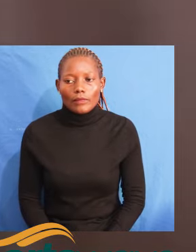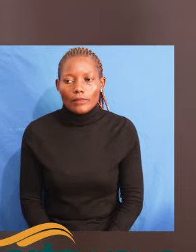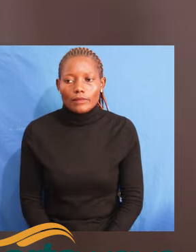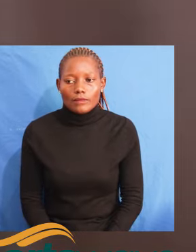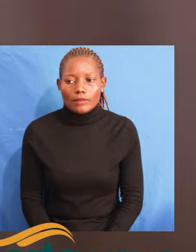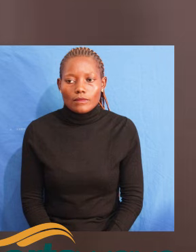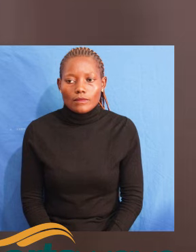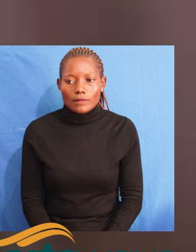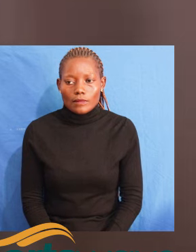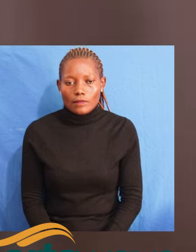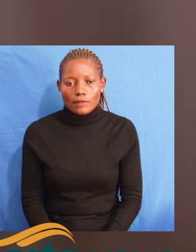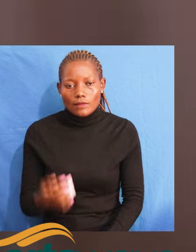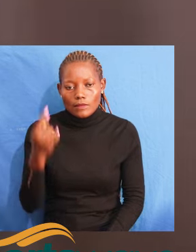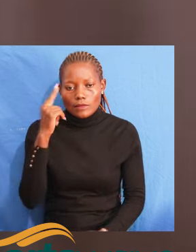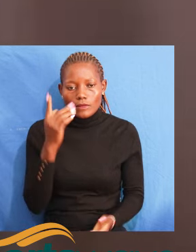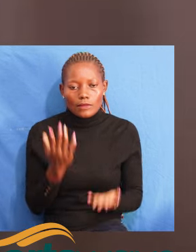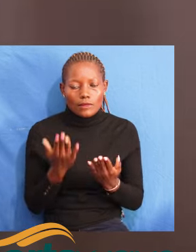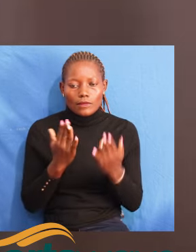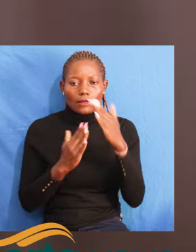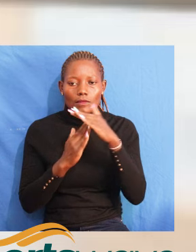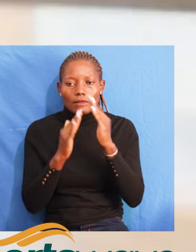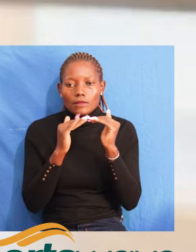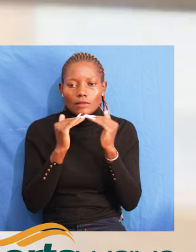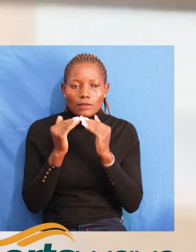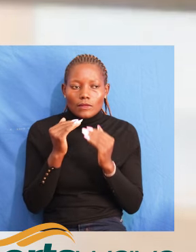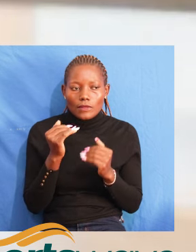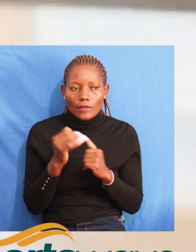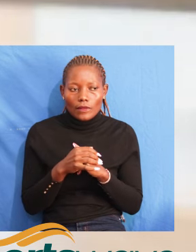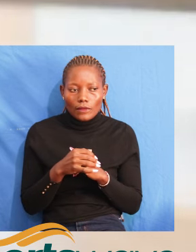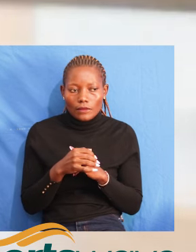for very top level athletes,